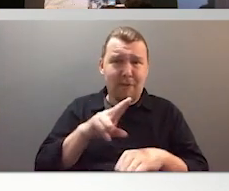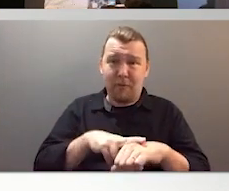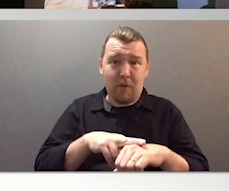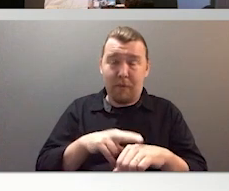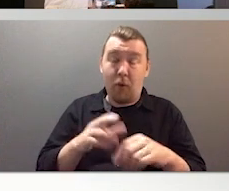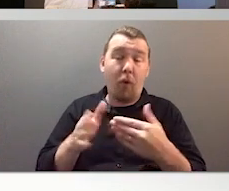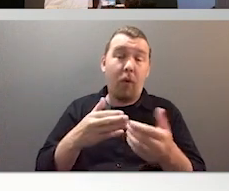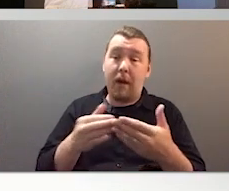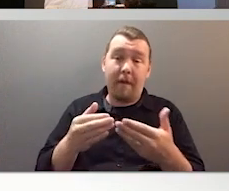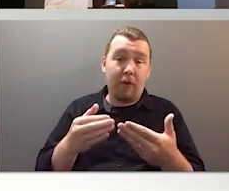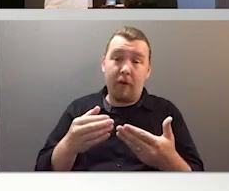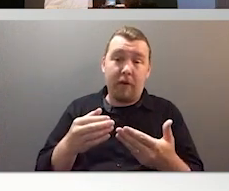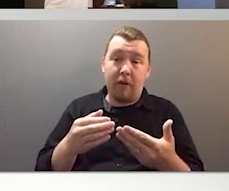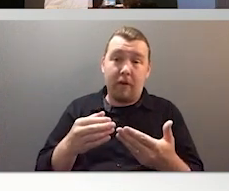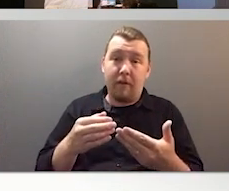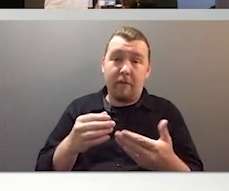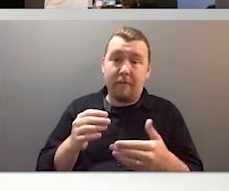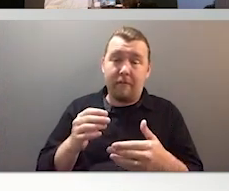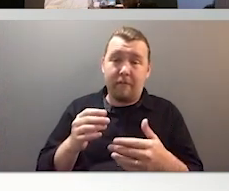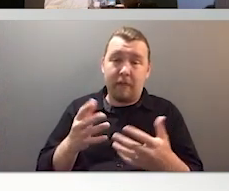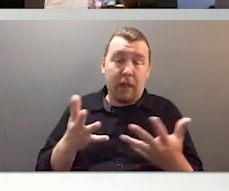I hope that helped. What are